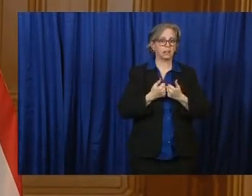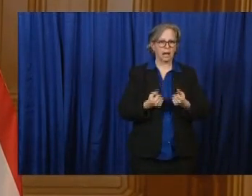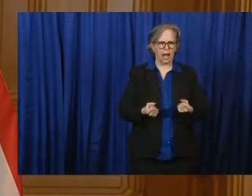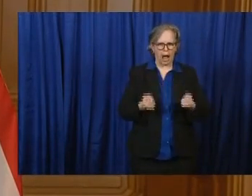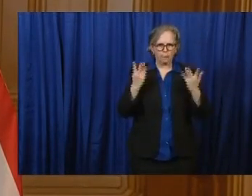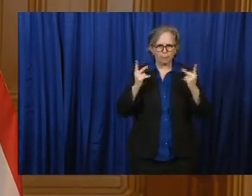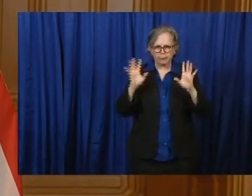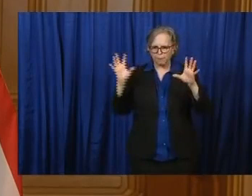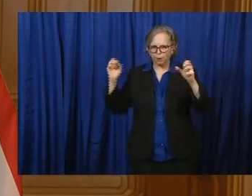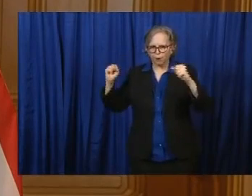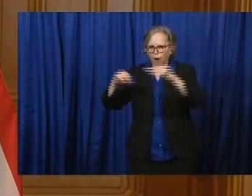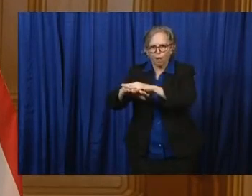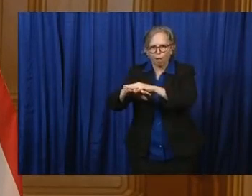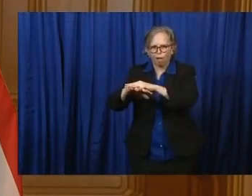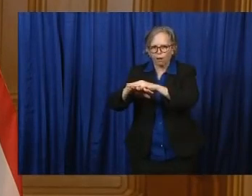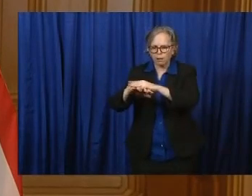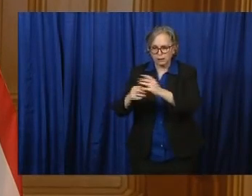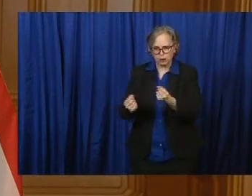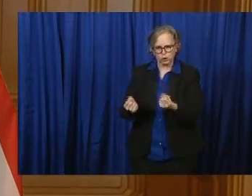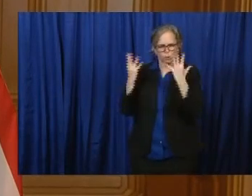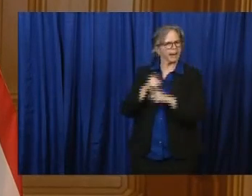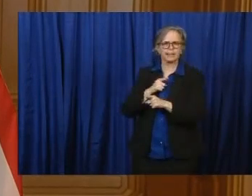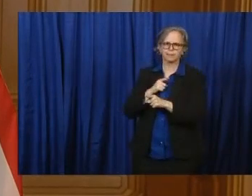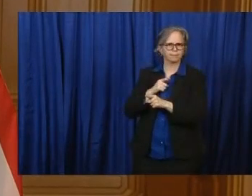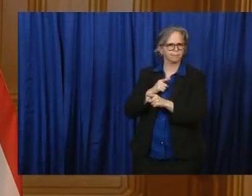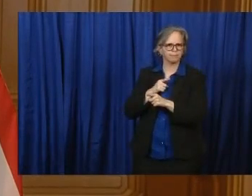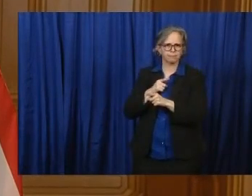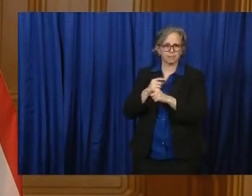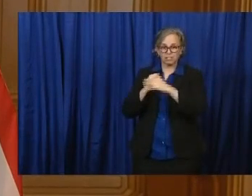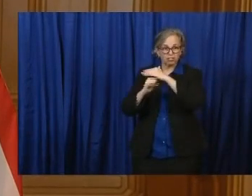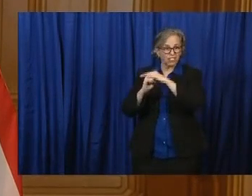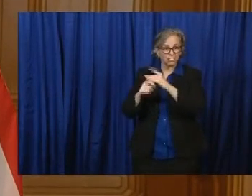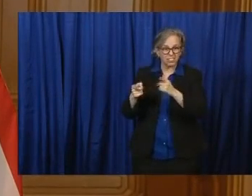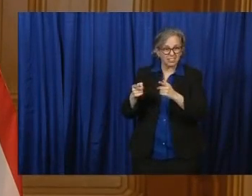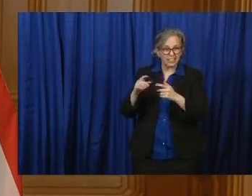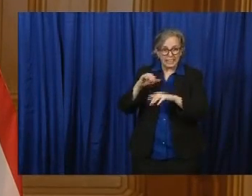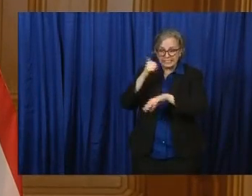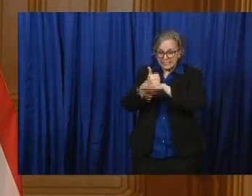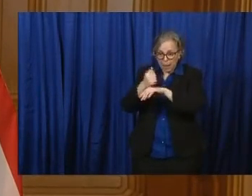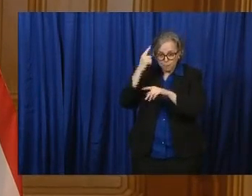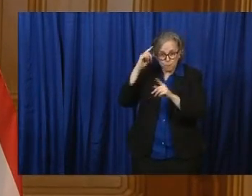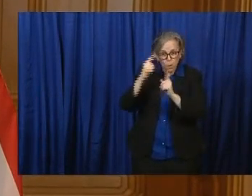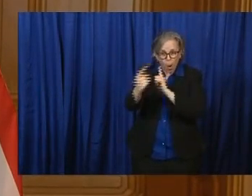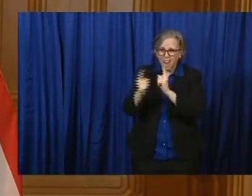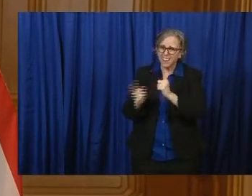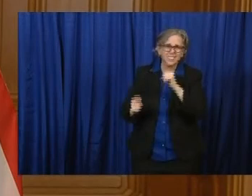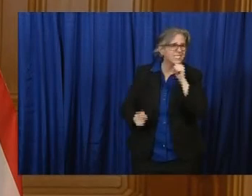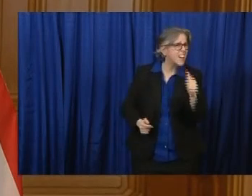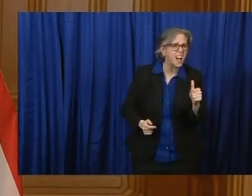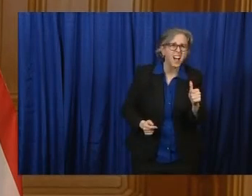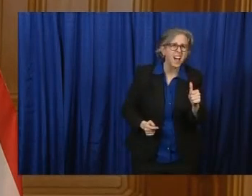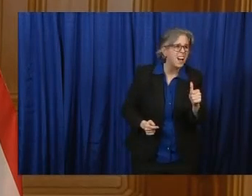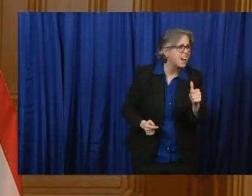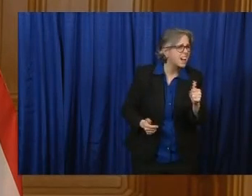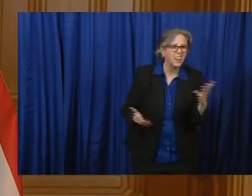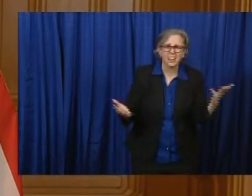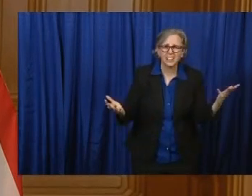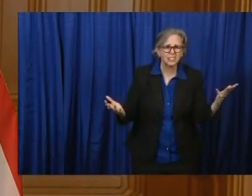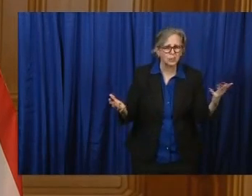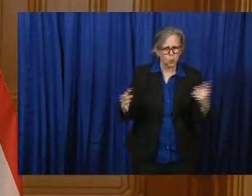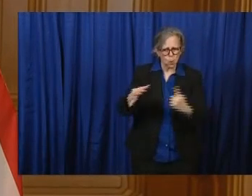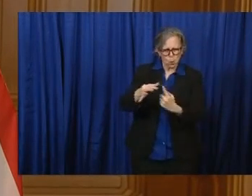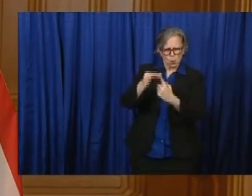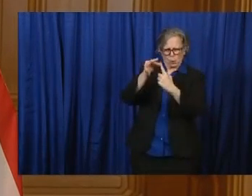built, as you can imagine, for social distancing, and they present unique problems and challenges. Many